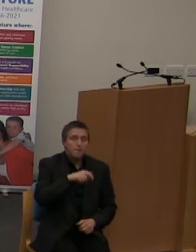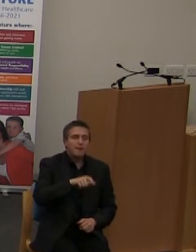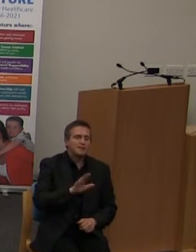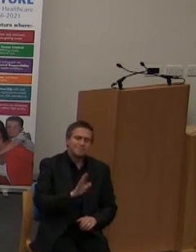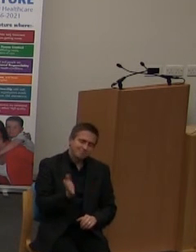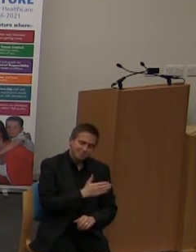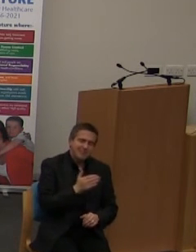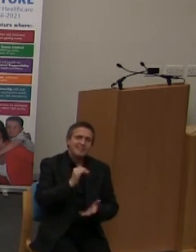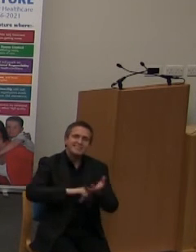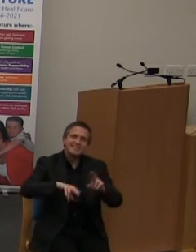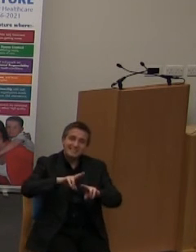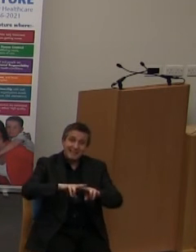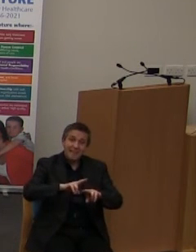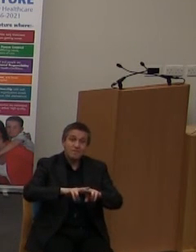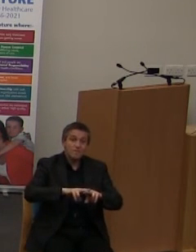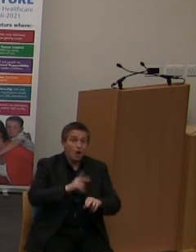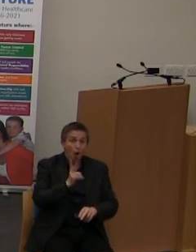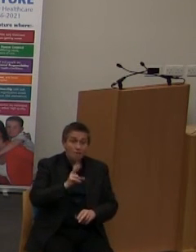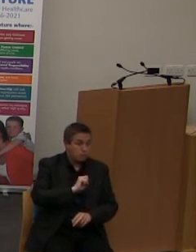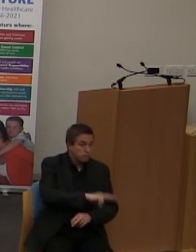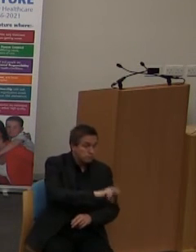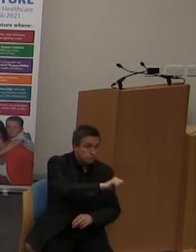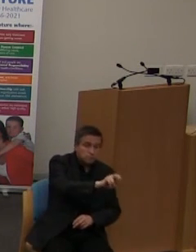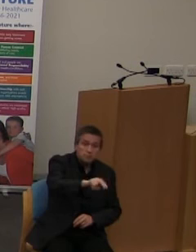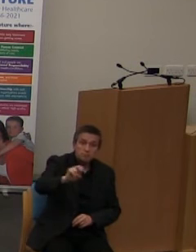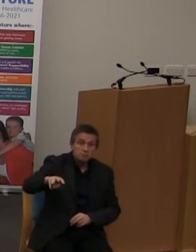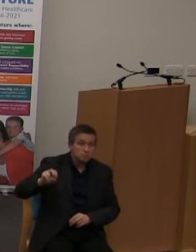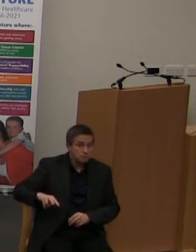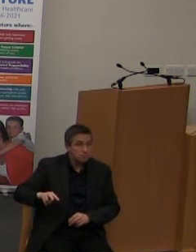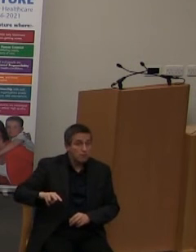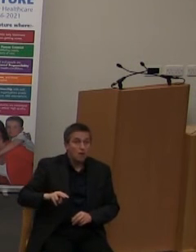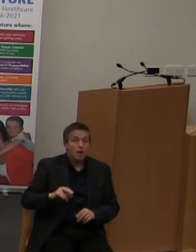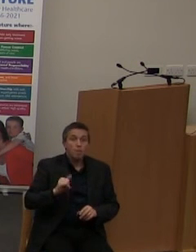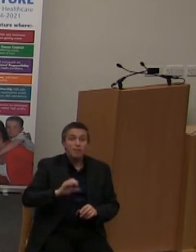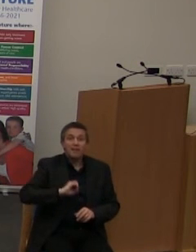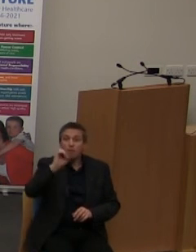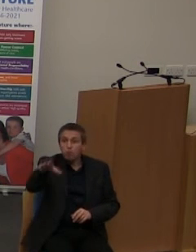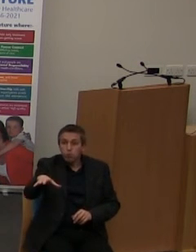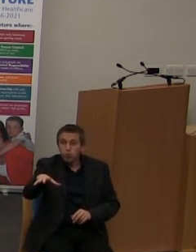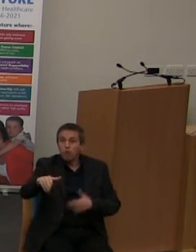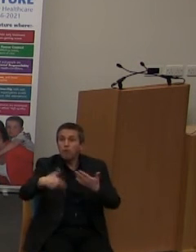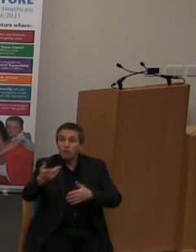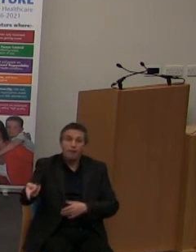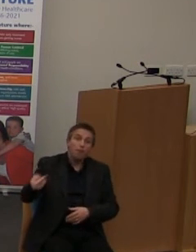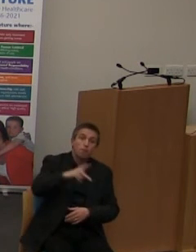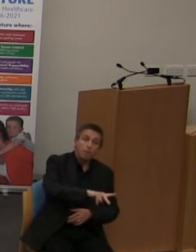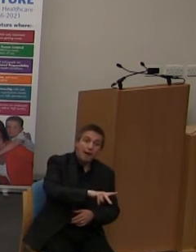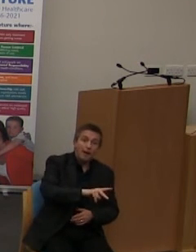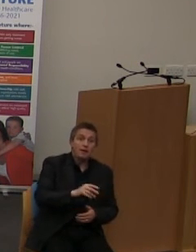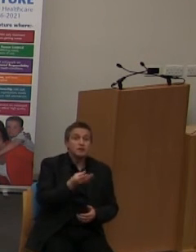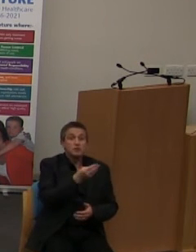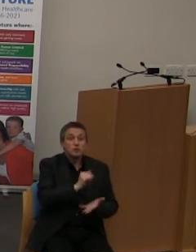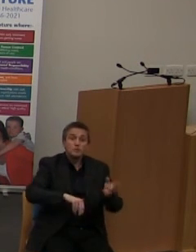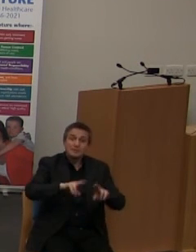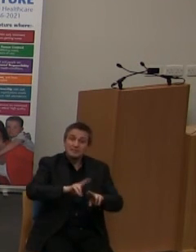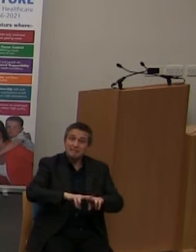often our staff do go and work in other areas, and you often find they will return, they've maybe enjoyed the experience. And where our staff choose not to leave, we